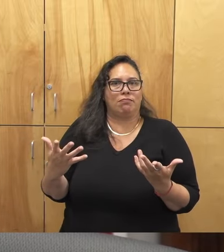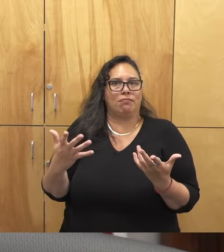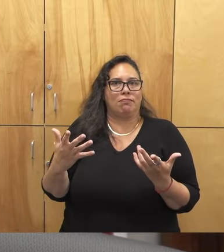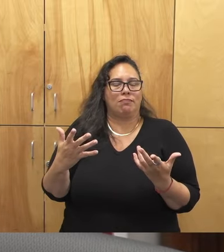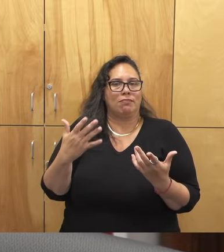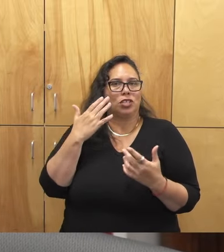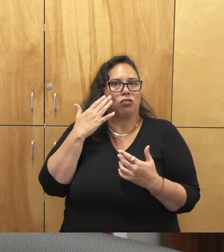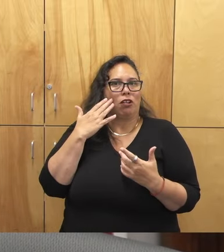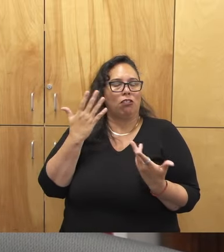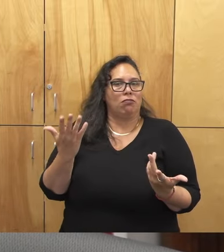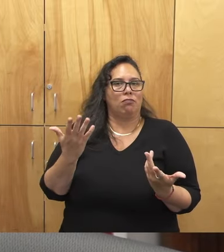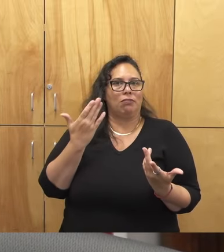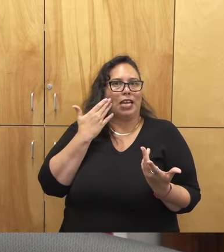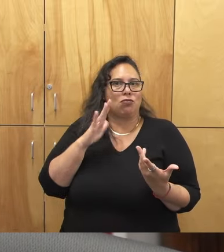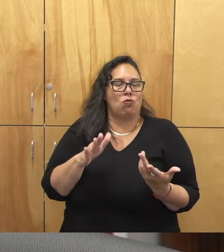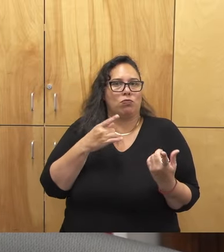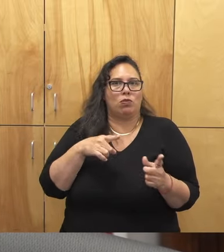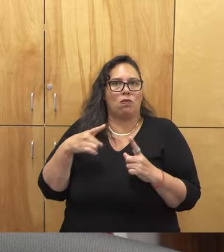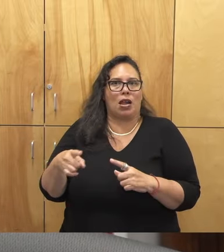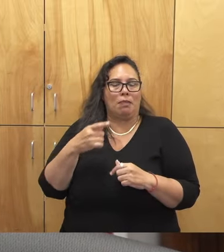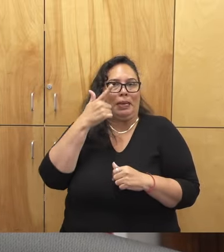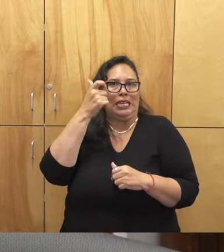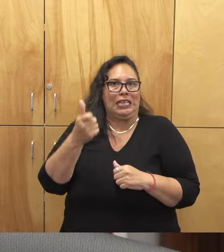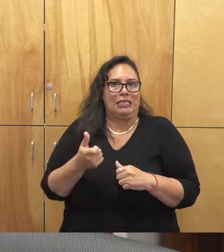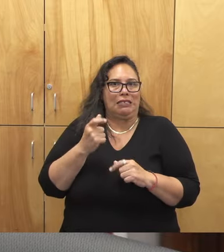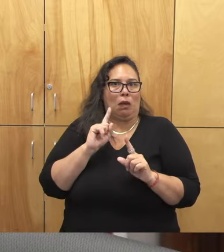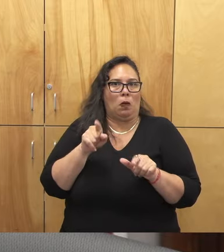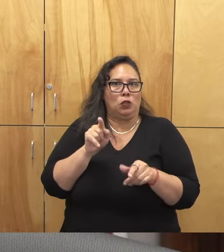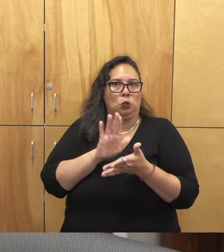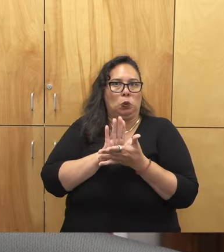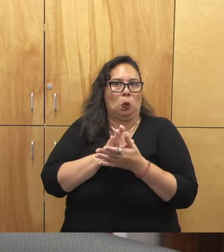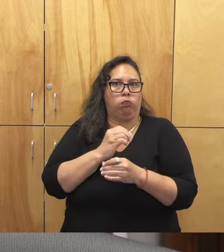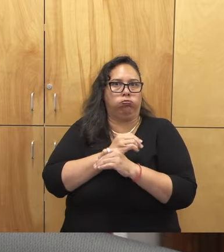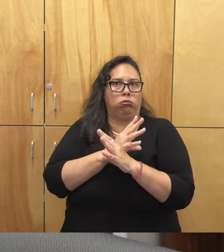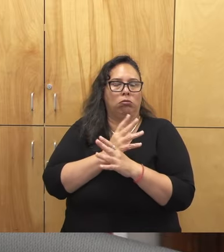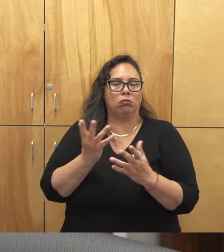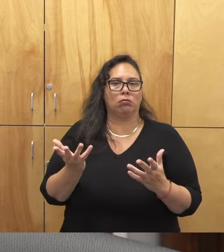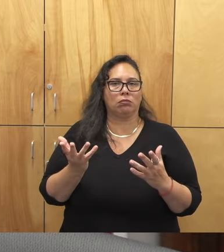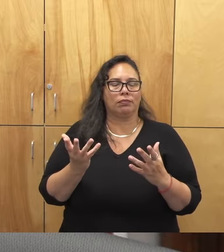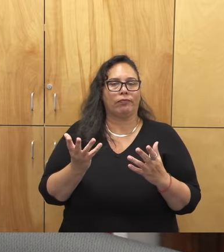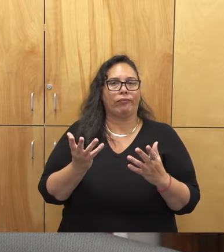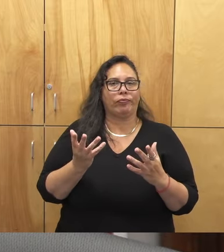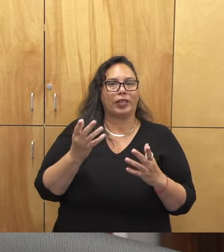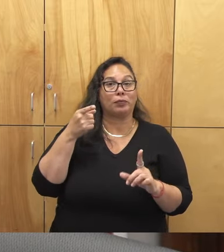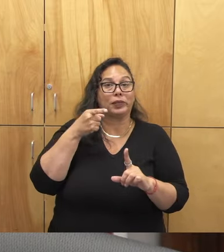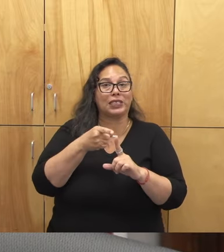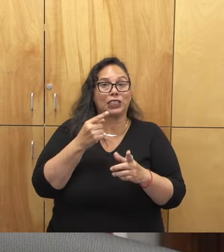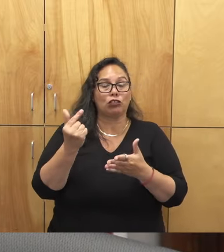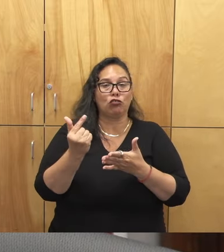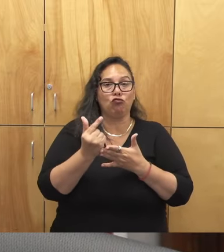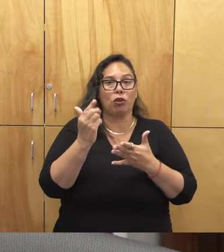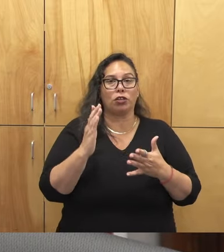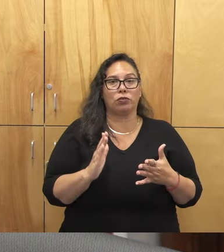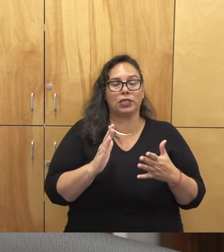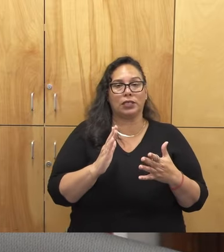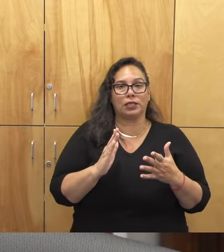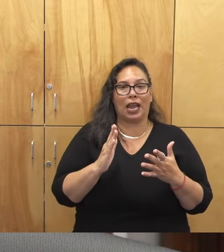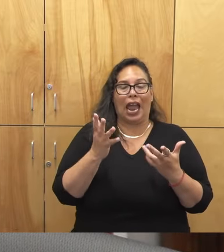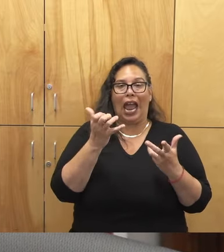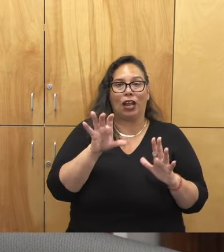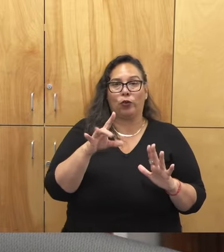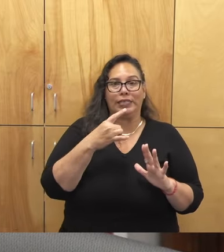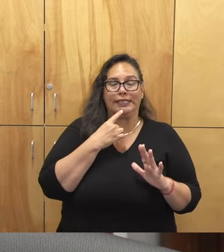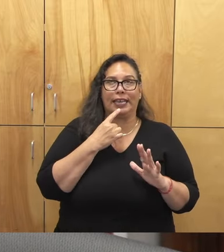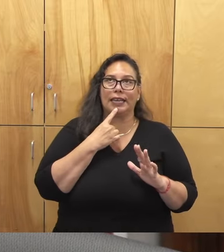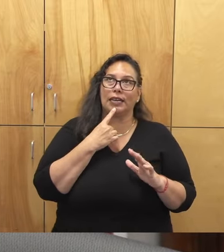pathway to high school experience, particularly for the graduates of our, and I don't want to say this